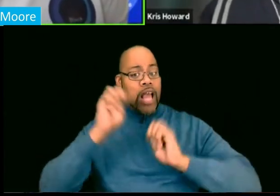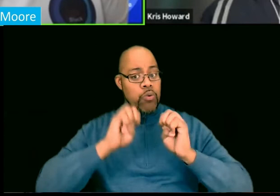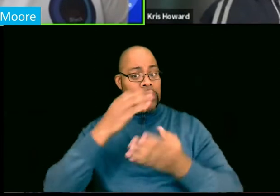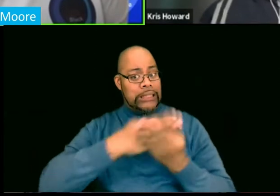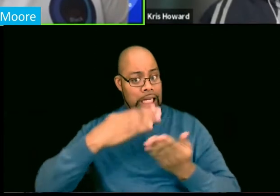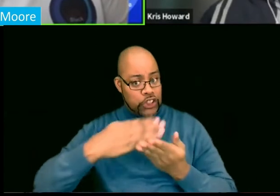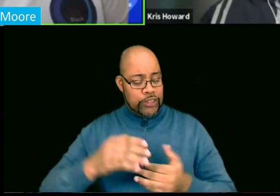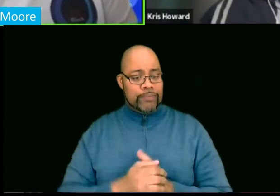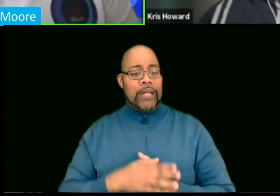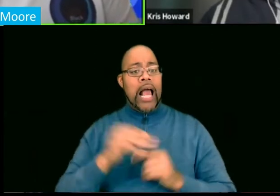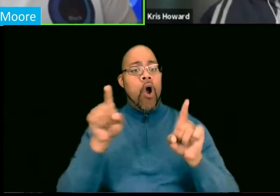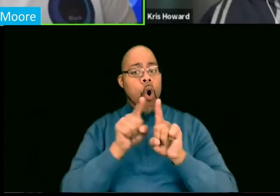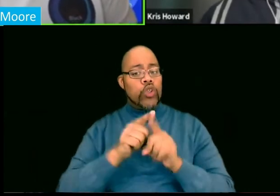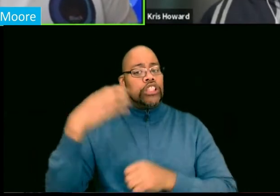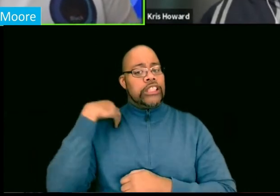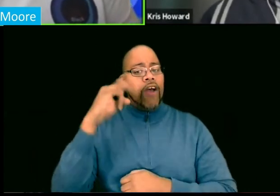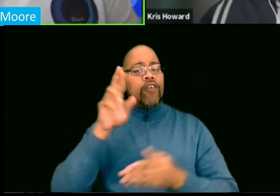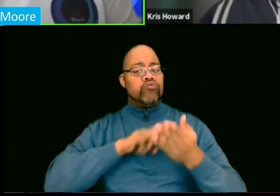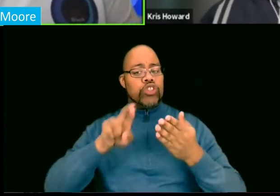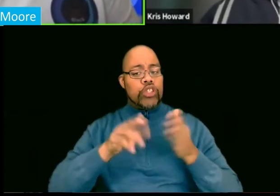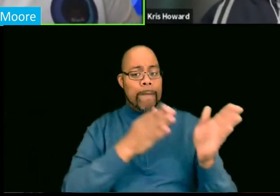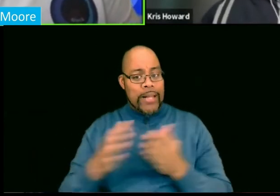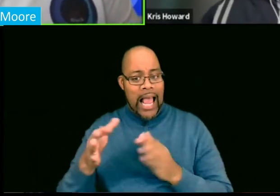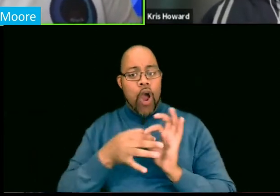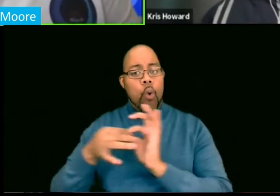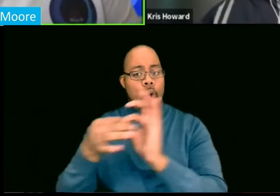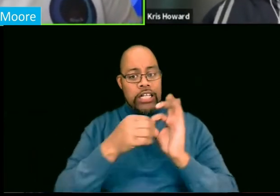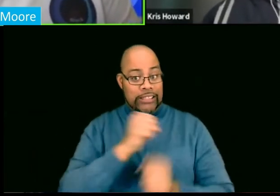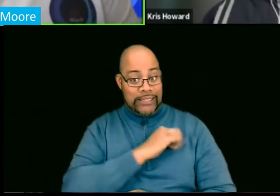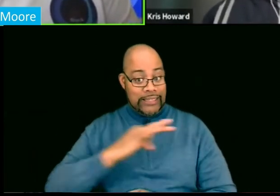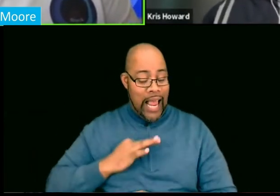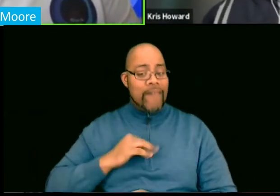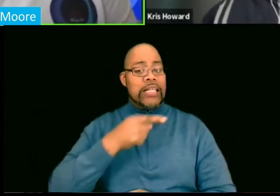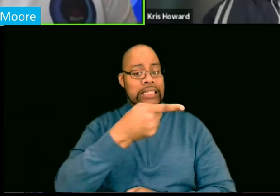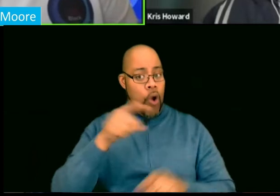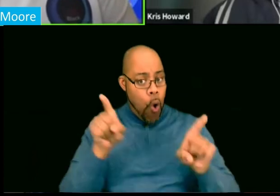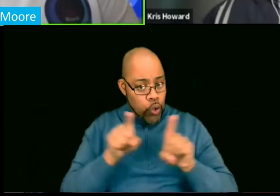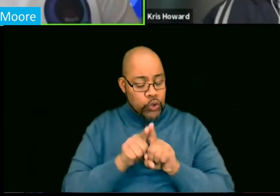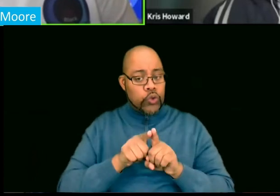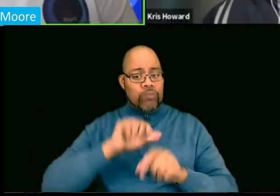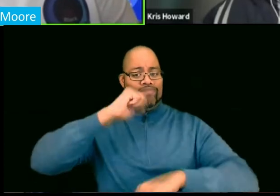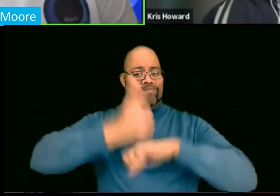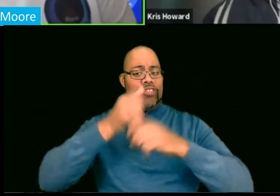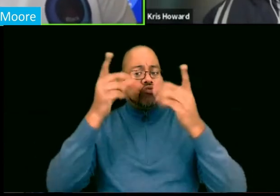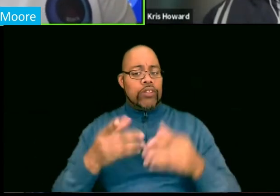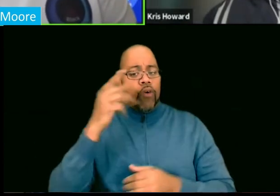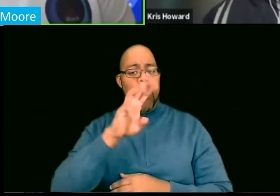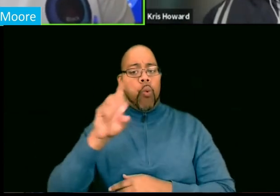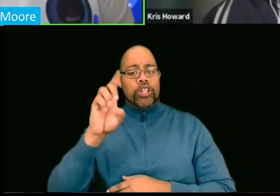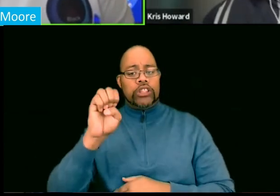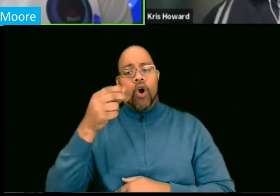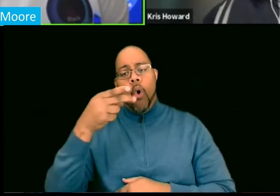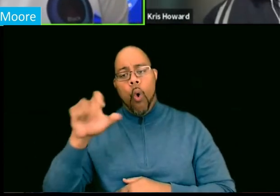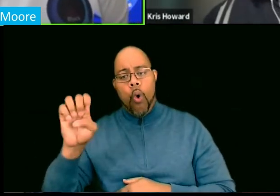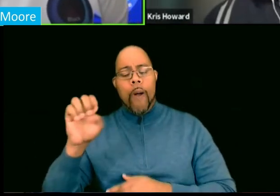and evaluation section, and chief of the research planning and coordination staff, he was the founding director for